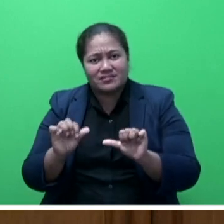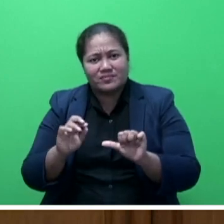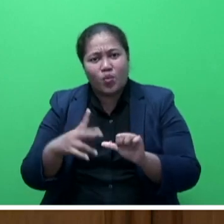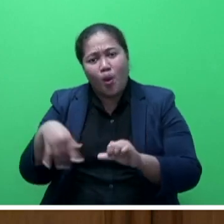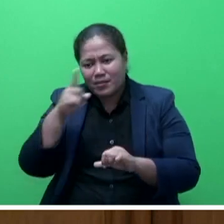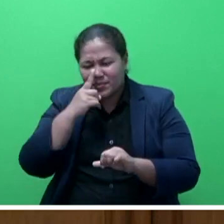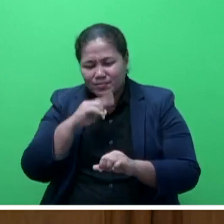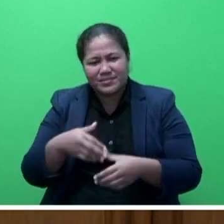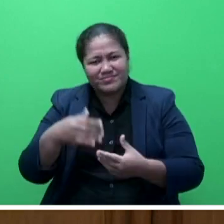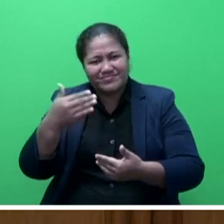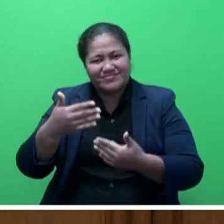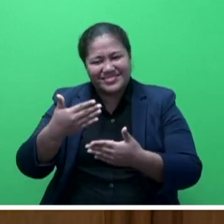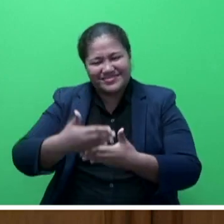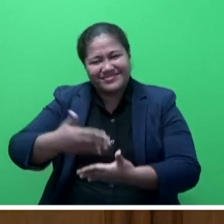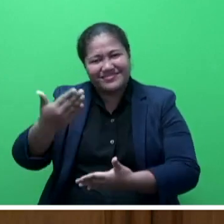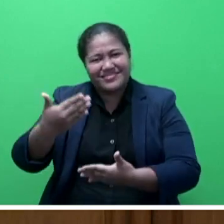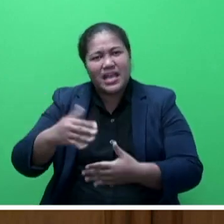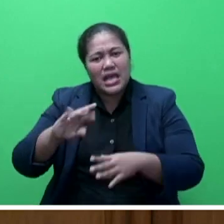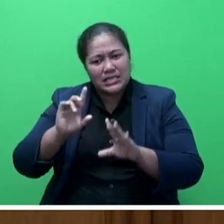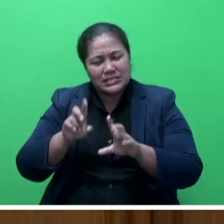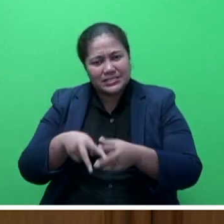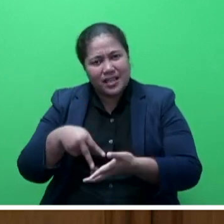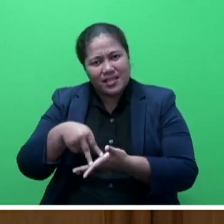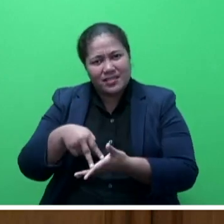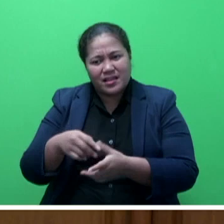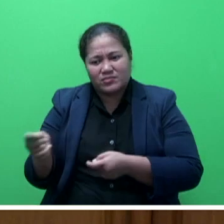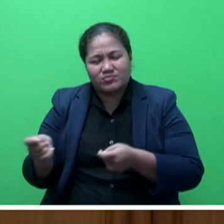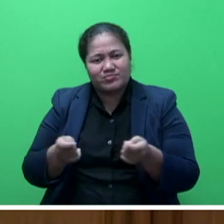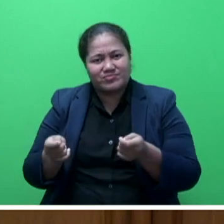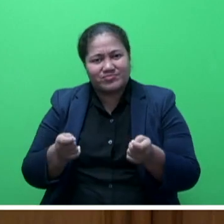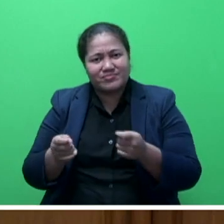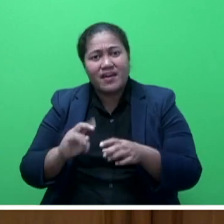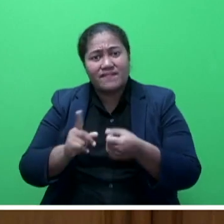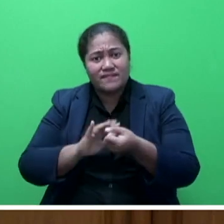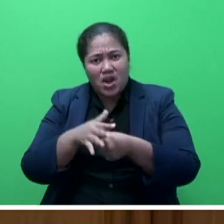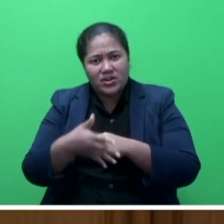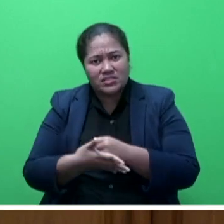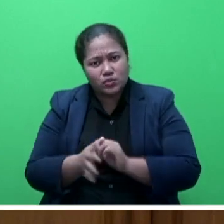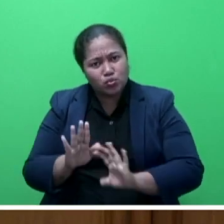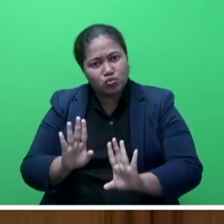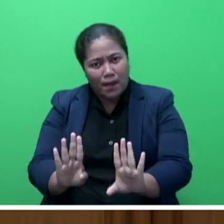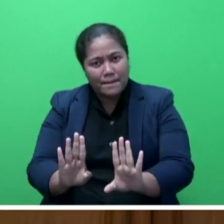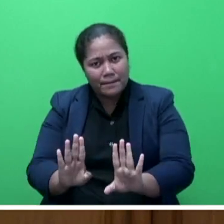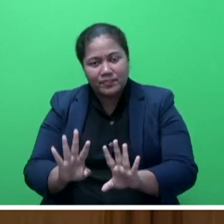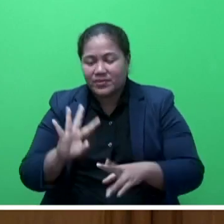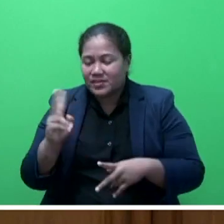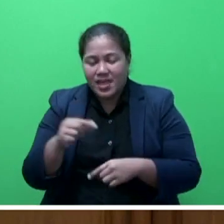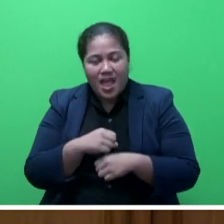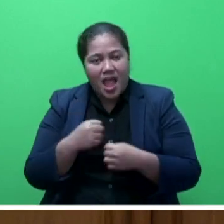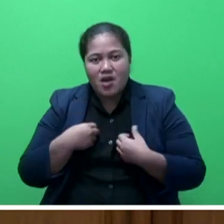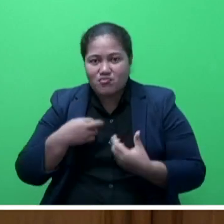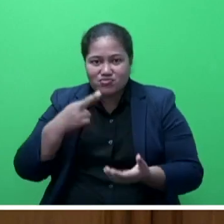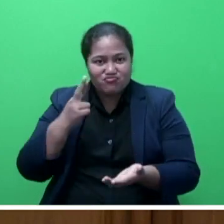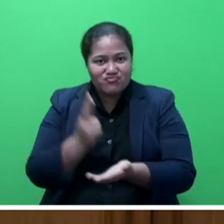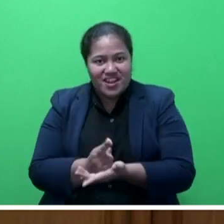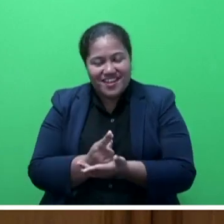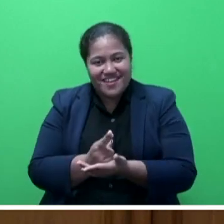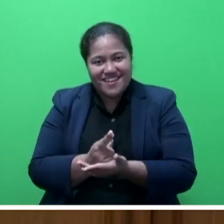to contain the virus. They are our real life